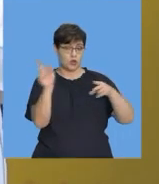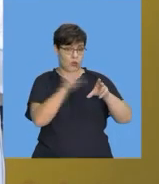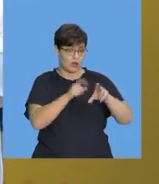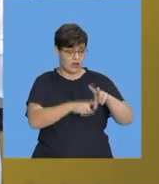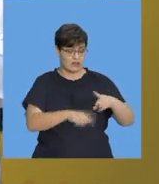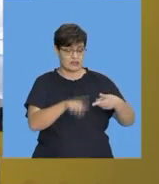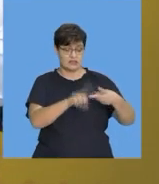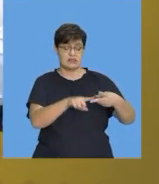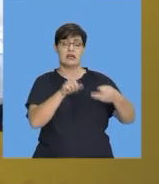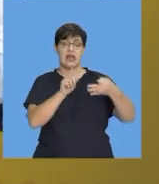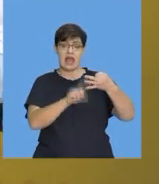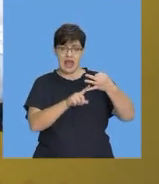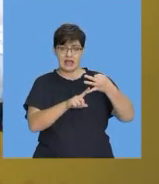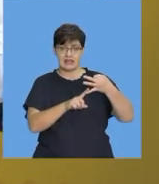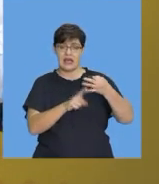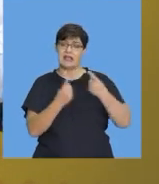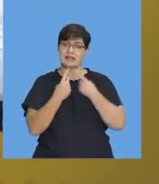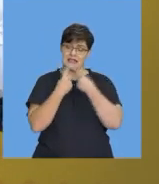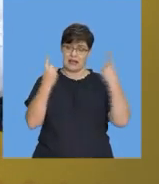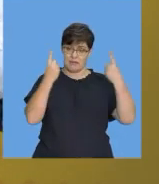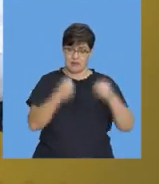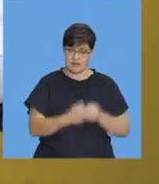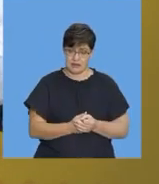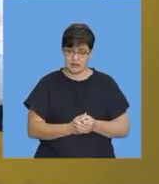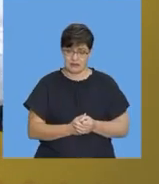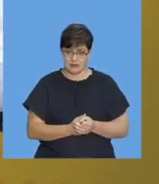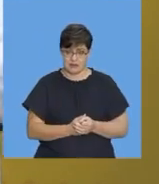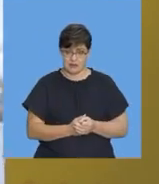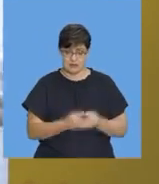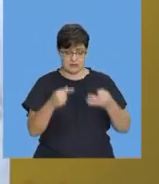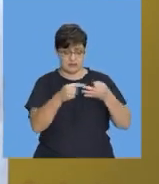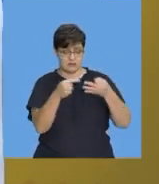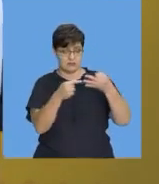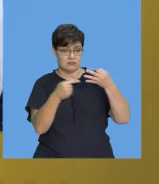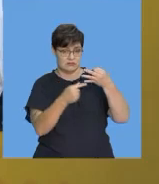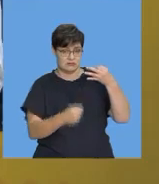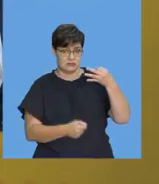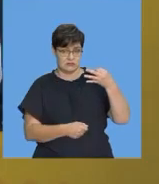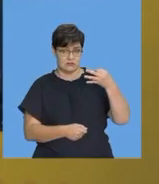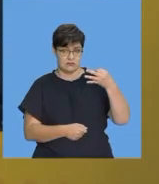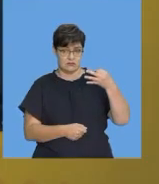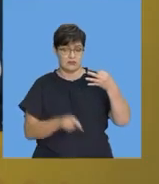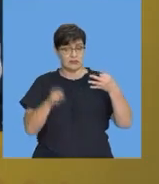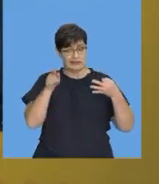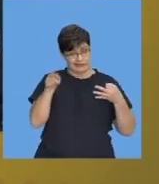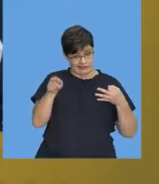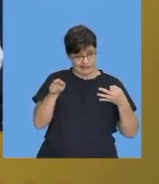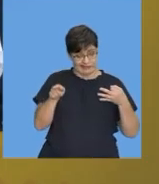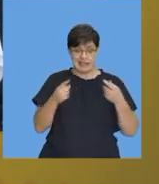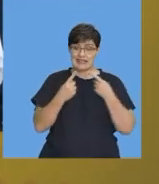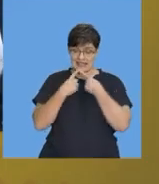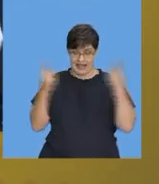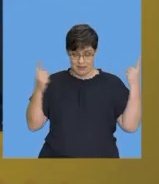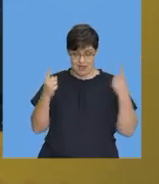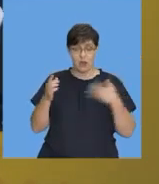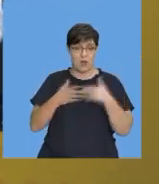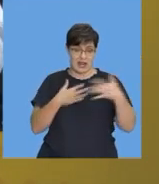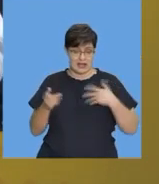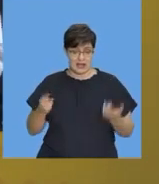your disclaimer. Right? Disclaimer, which is this particular one that we're dealing with, which is also called